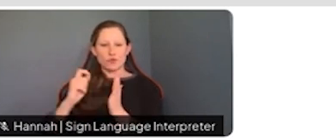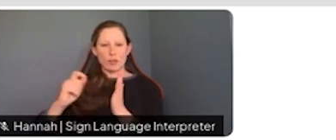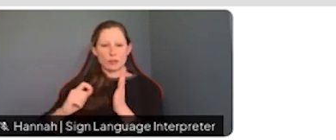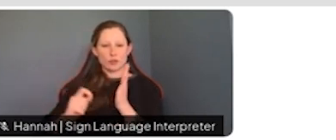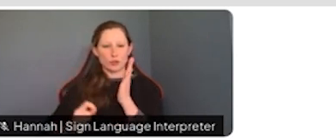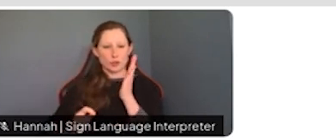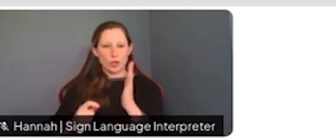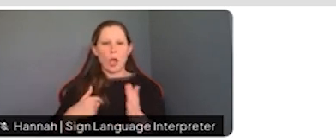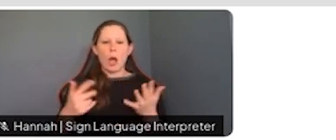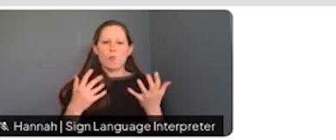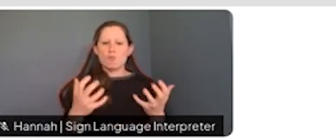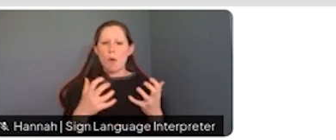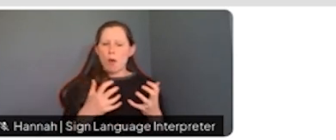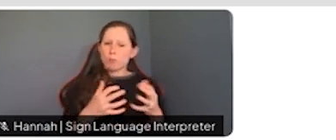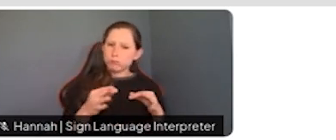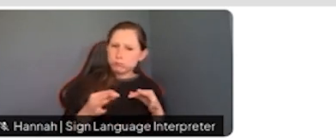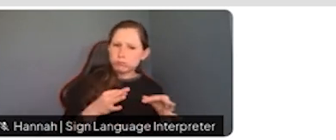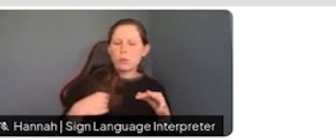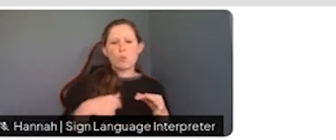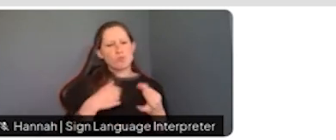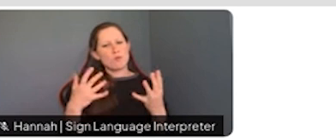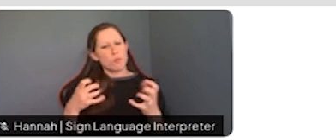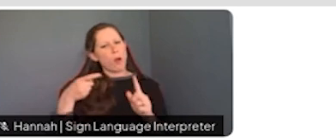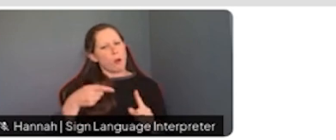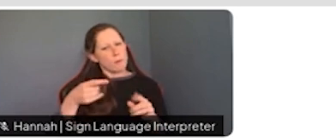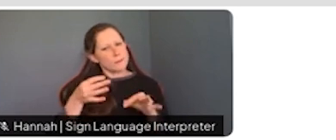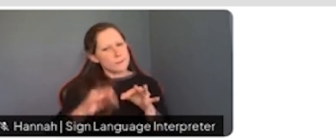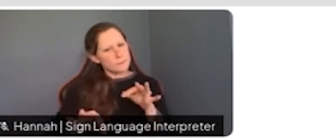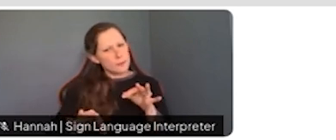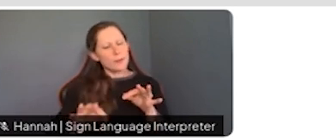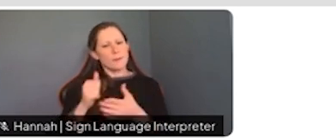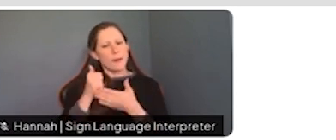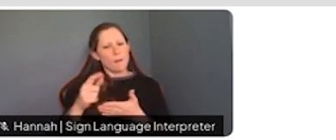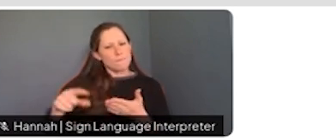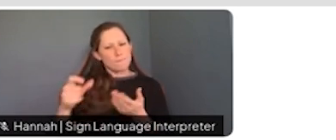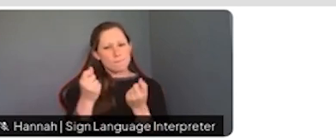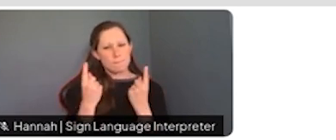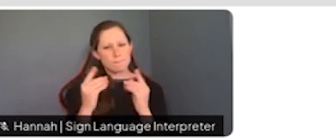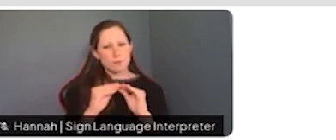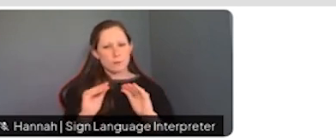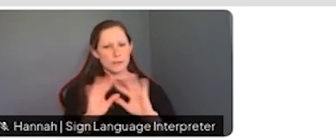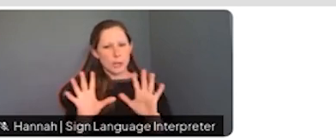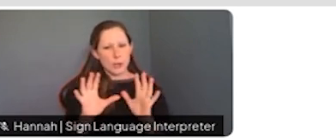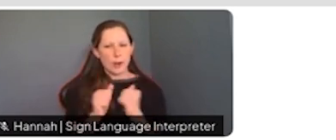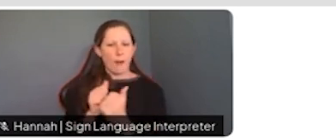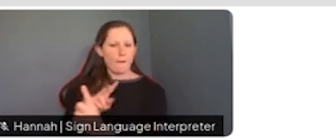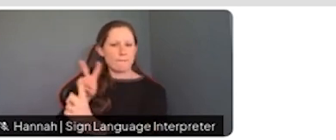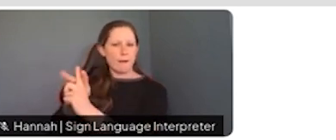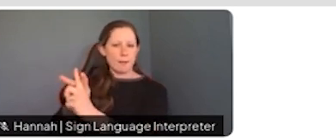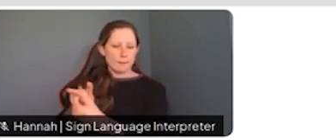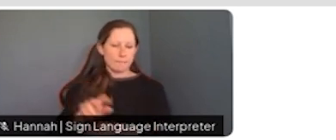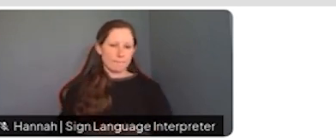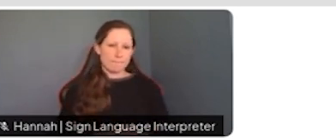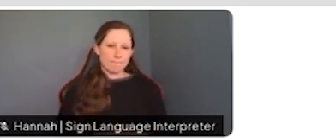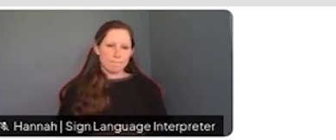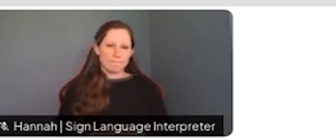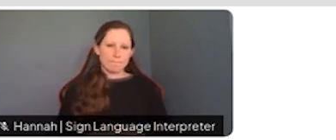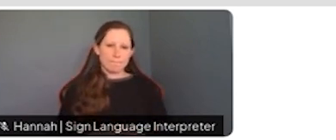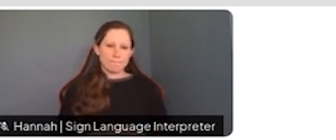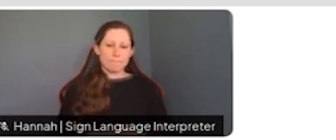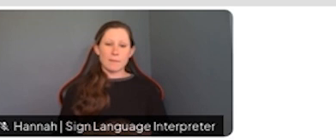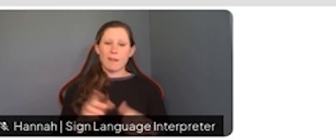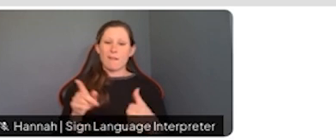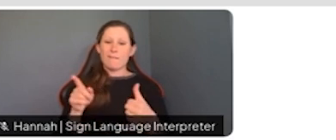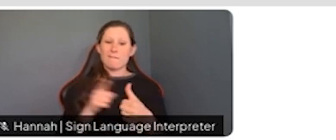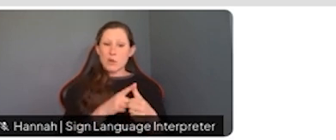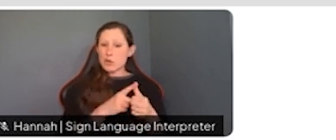this because we really want to make it simple and help you understand how the filing works. So the first step is really